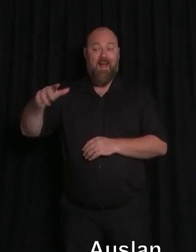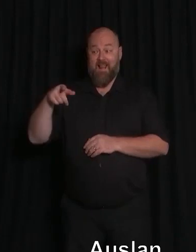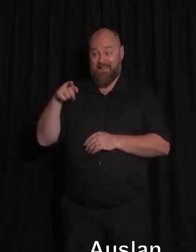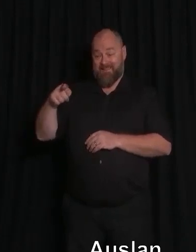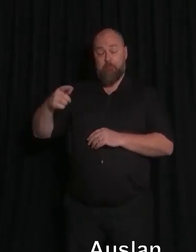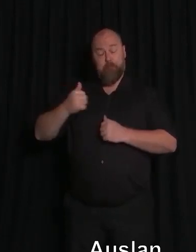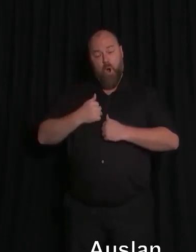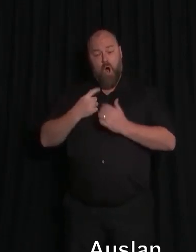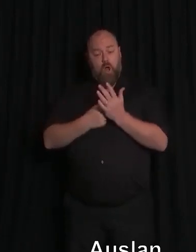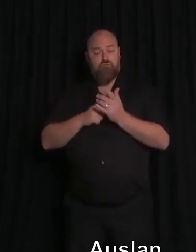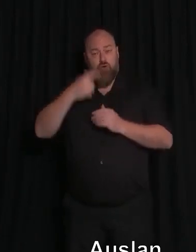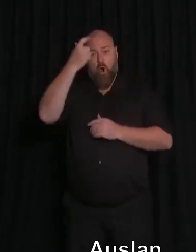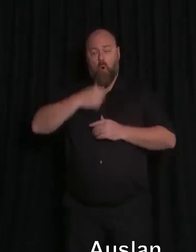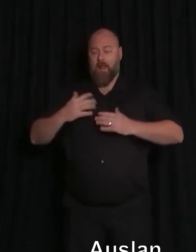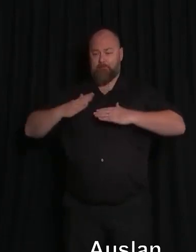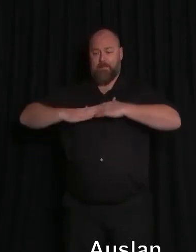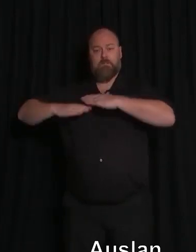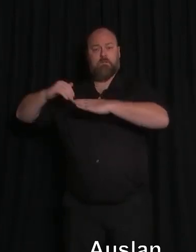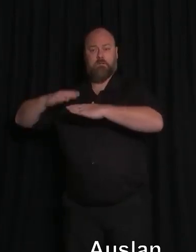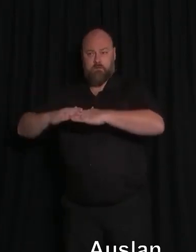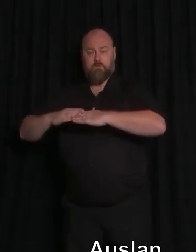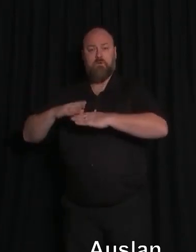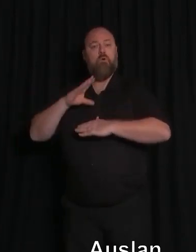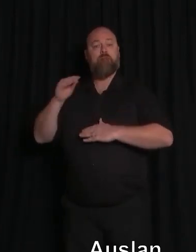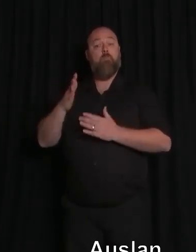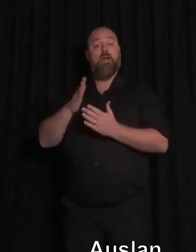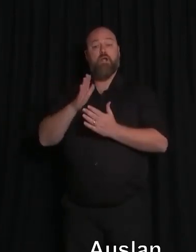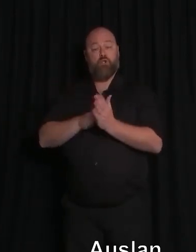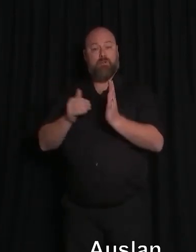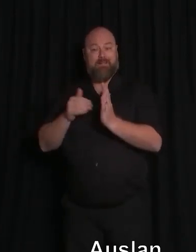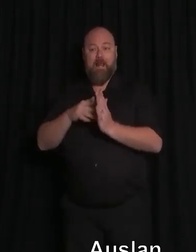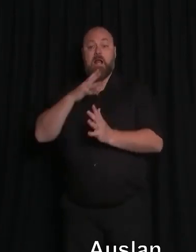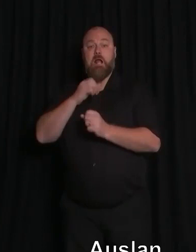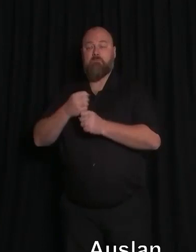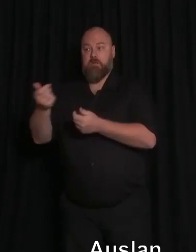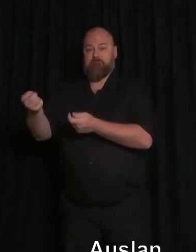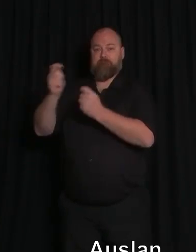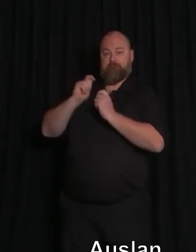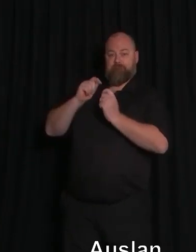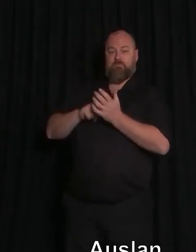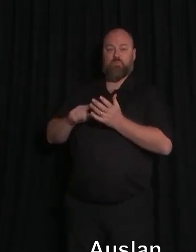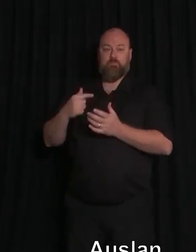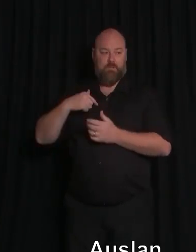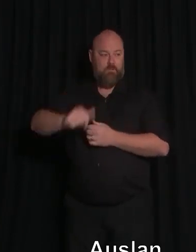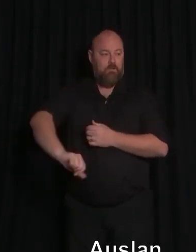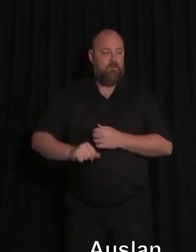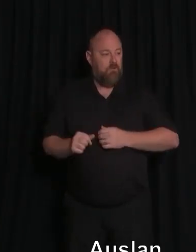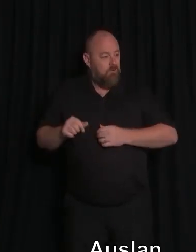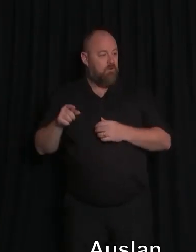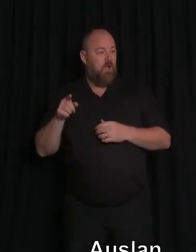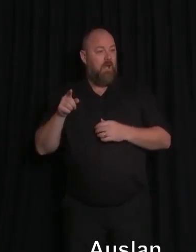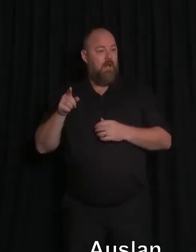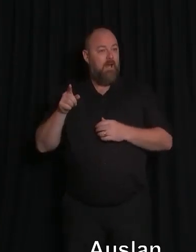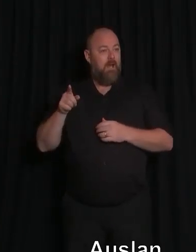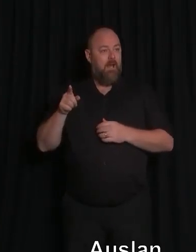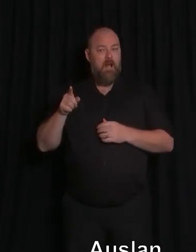intersectional role. It's a deliberate intersectional role from the New Zealand government. And this is an opportunity for me to acknowledge, Nolene,